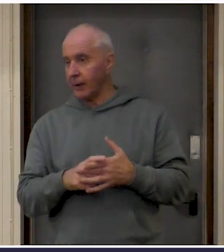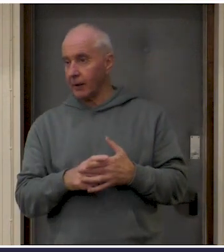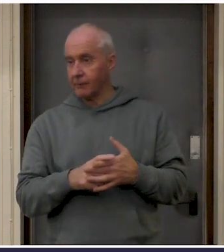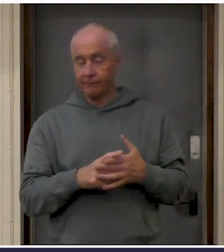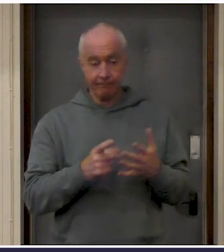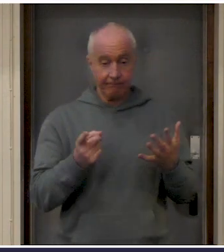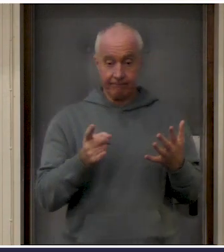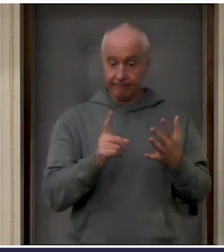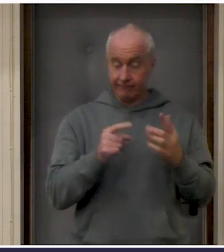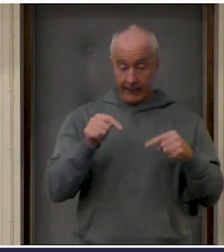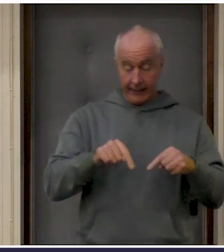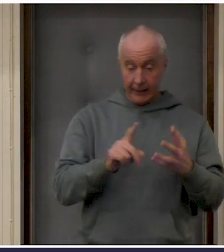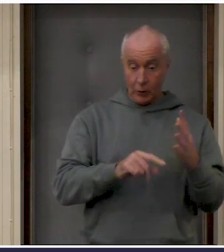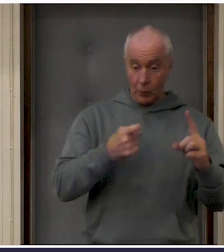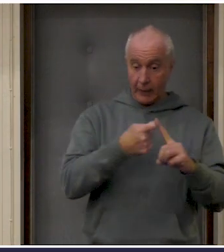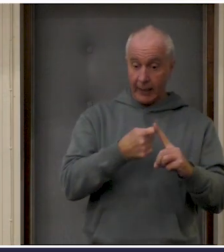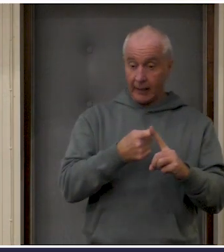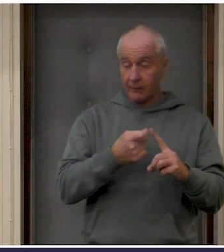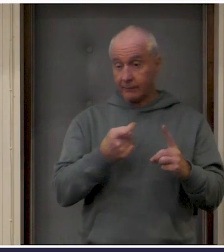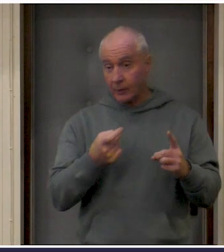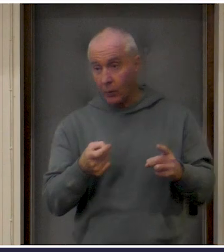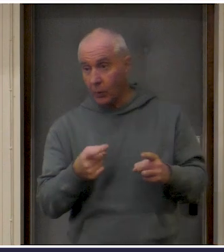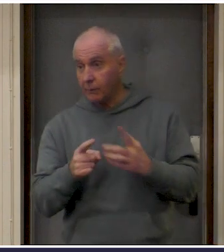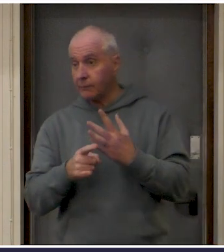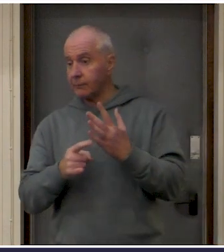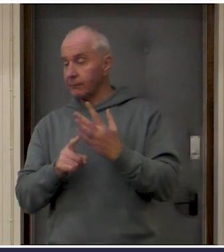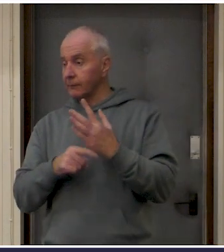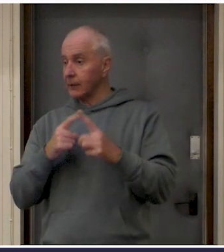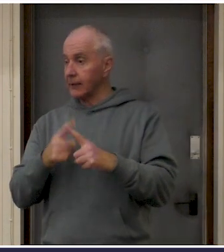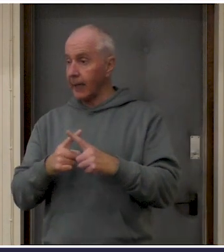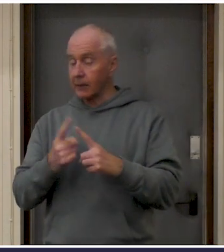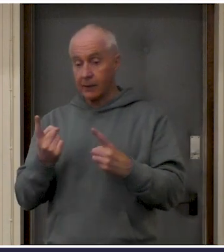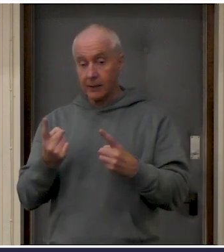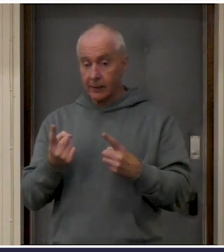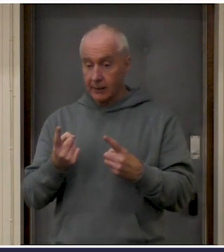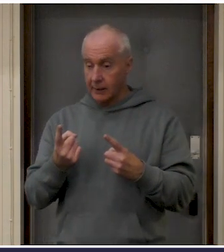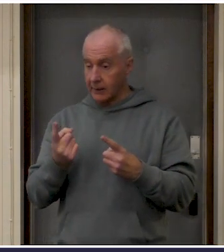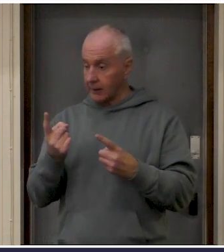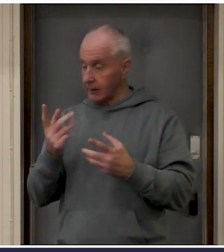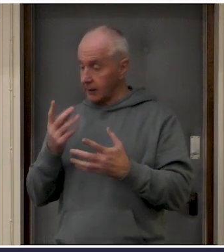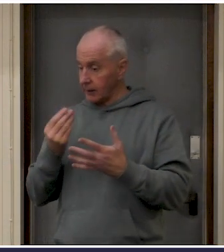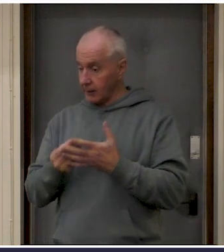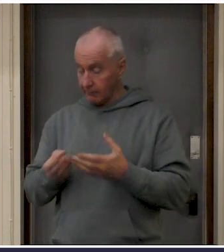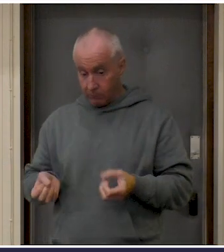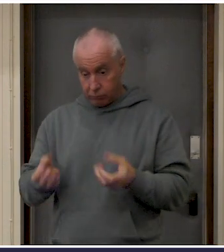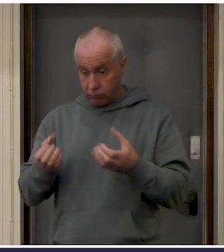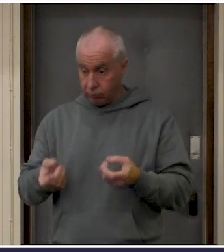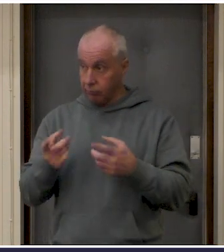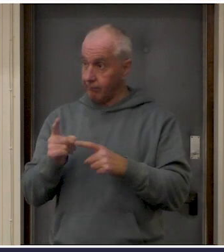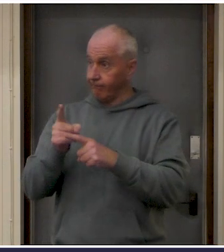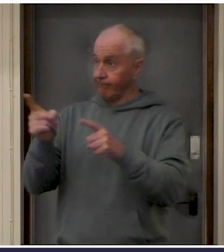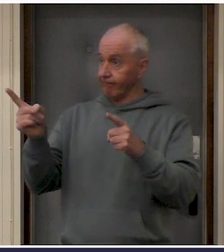the UK. So as the taxpayers or ratepayers, depending on the solutions, you guys are taking the